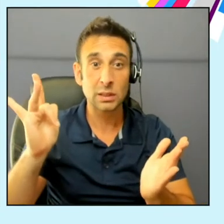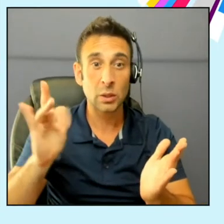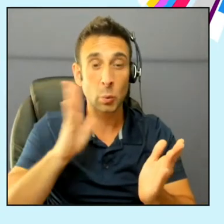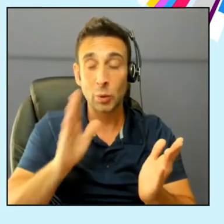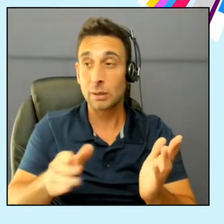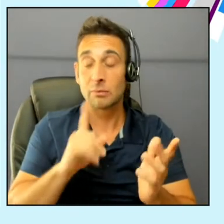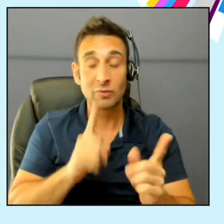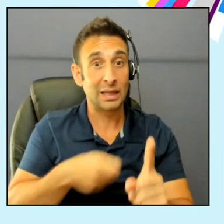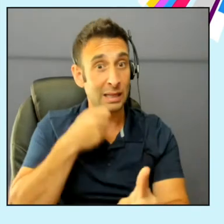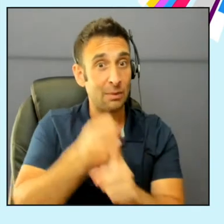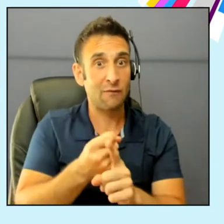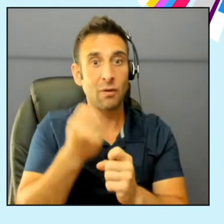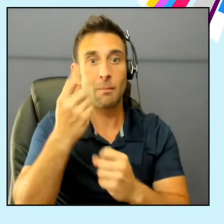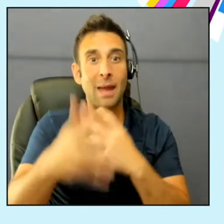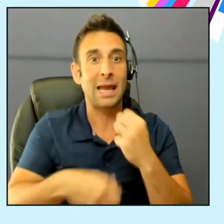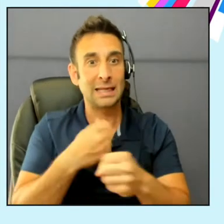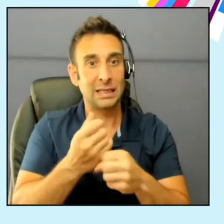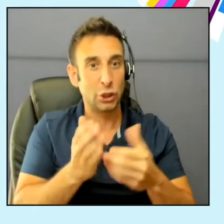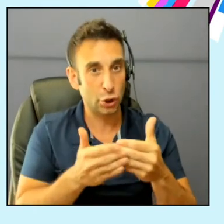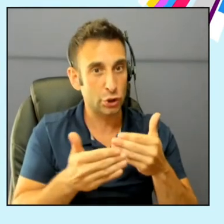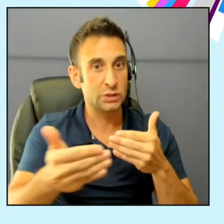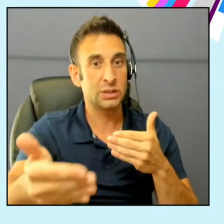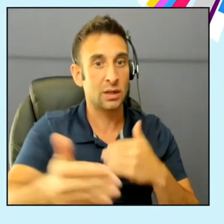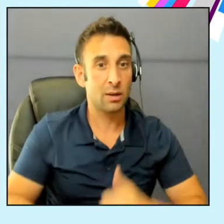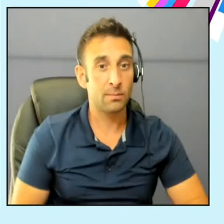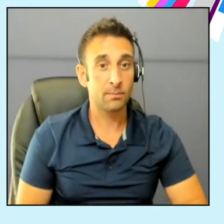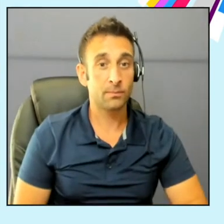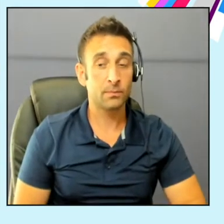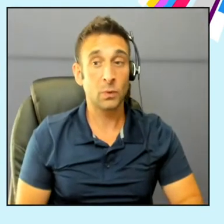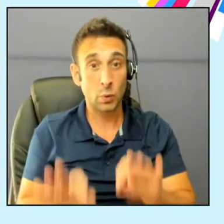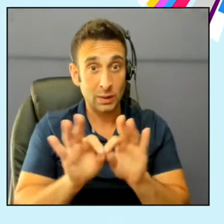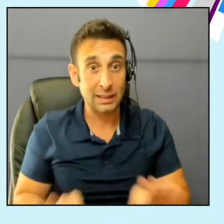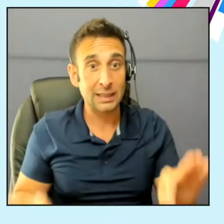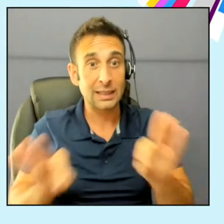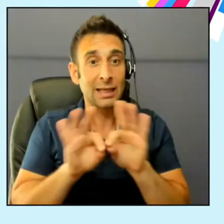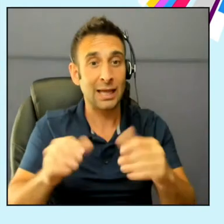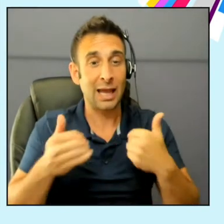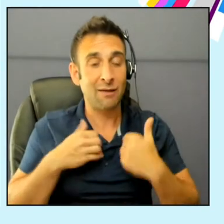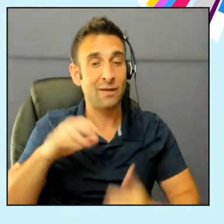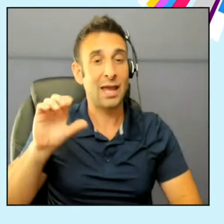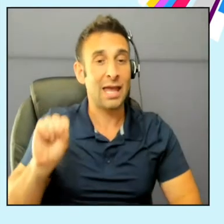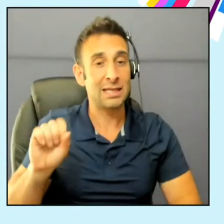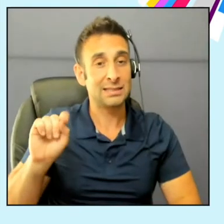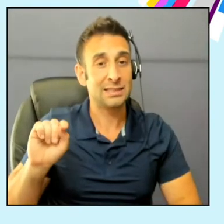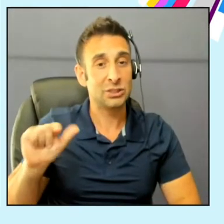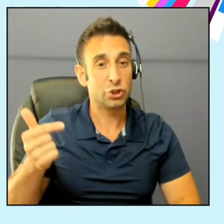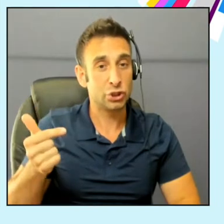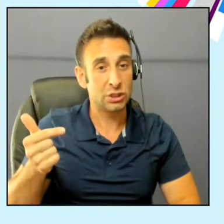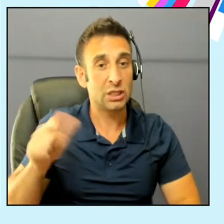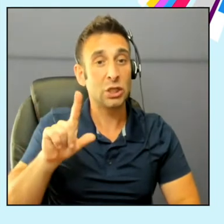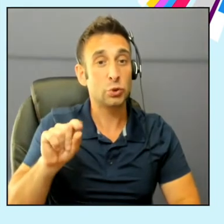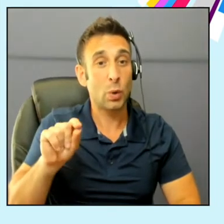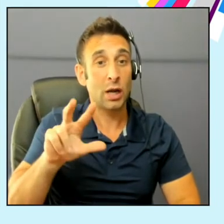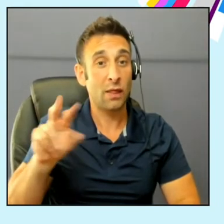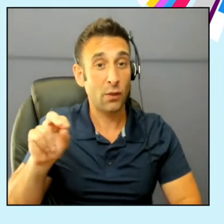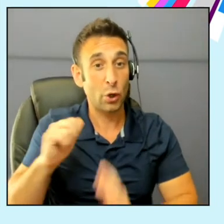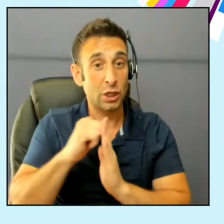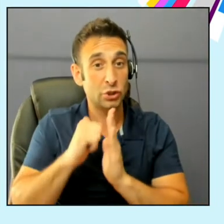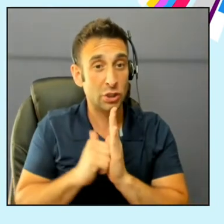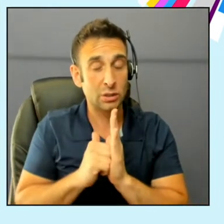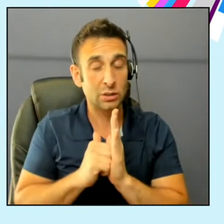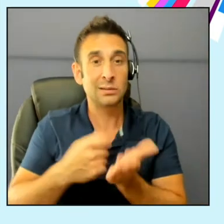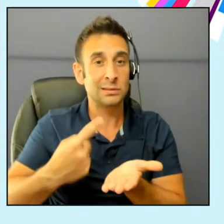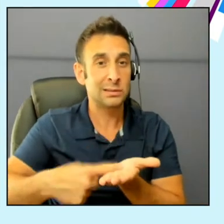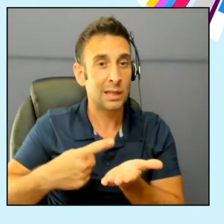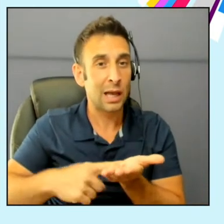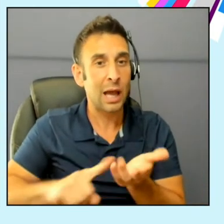I think one of the key things for us is, you know, we've now got the SDG agenda, SDGs 2030, where we're talking about leaving no one behind. Now,